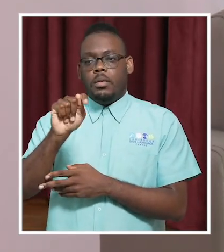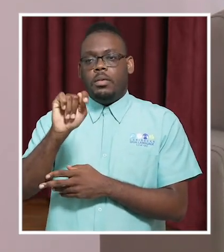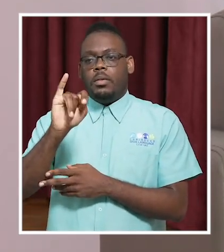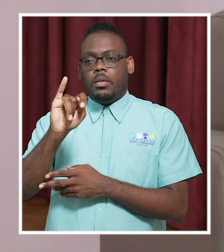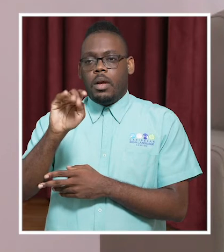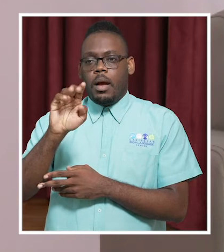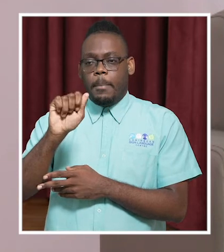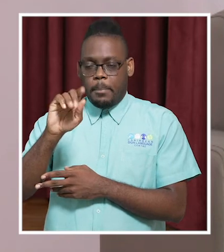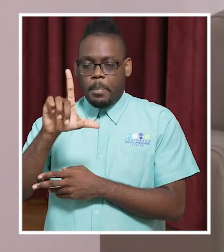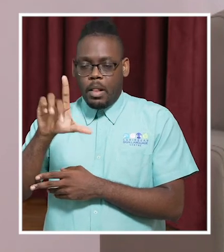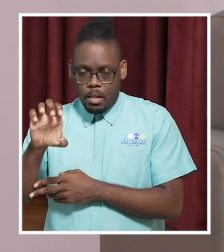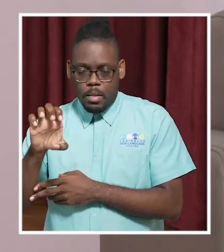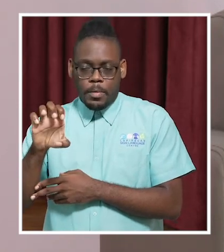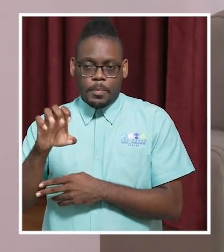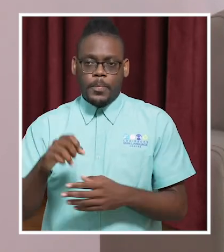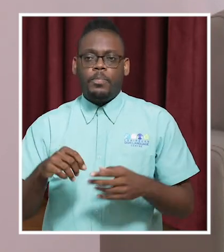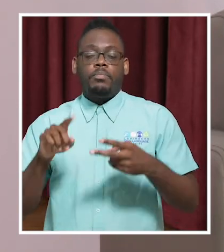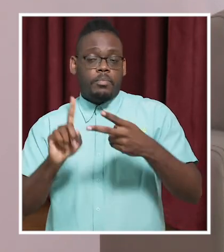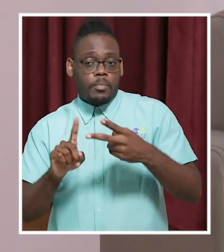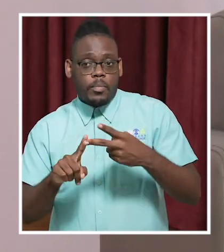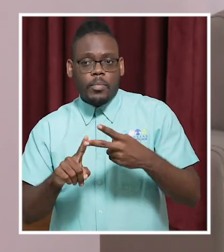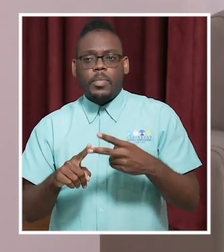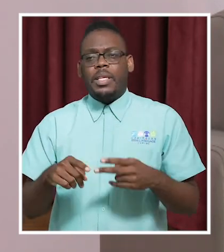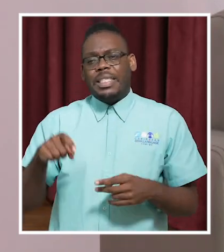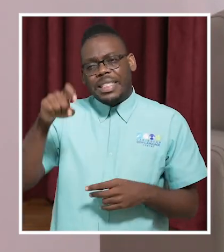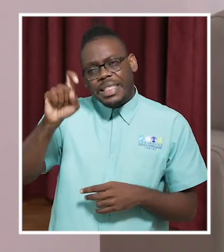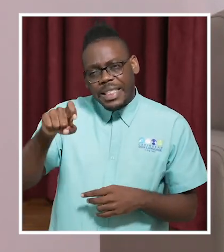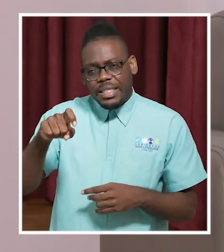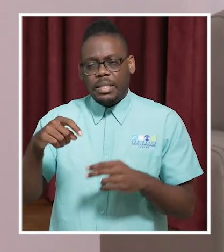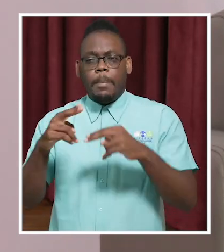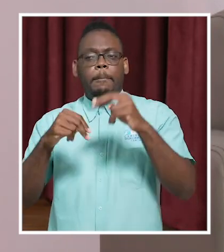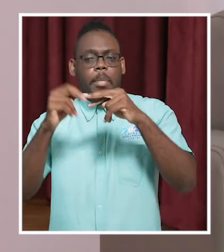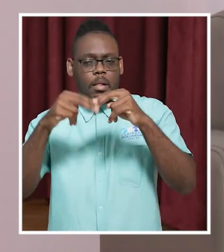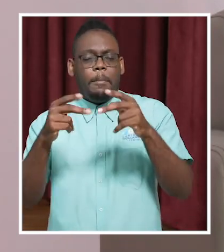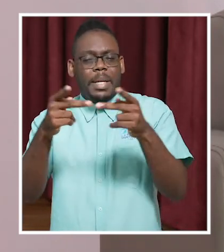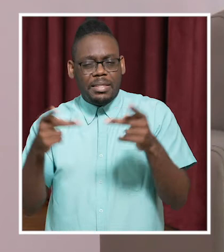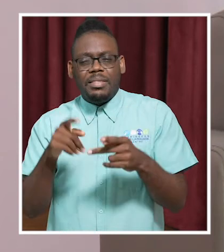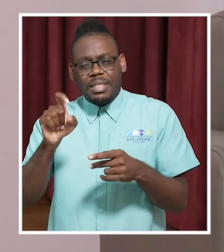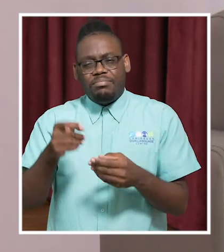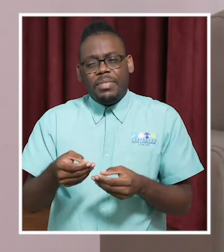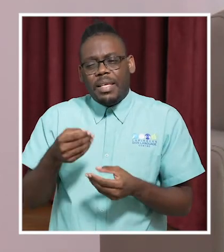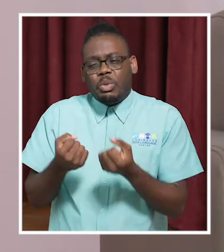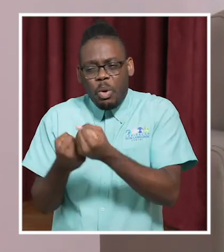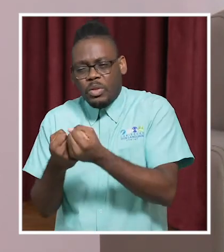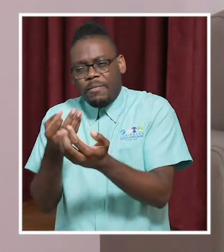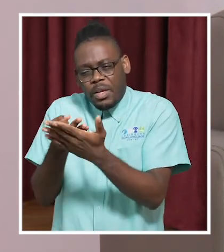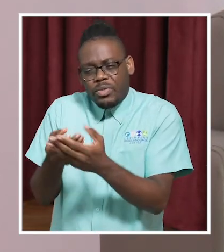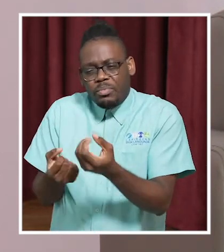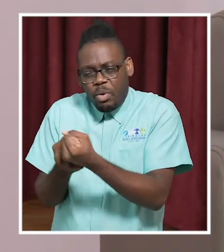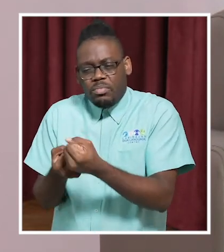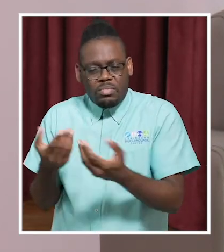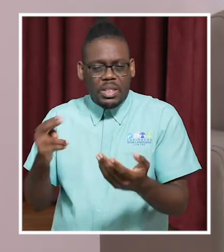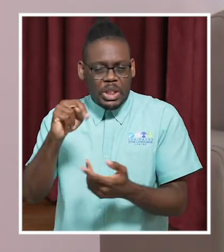us. And also, people who would like to have community groups, support groups, we